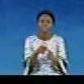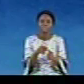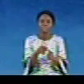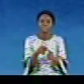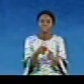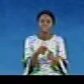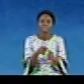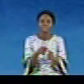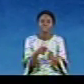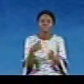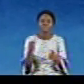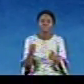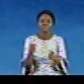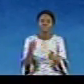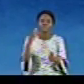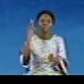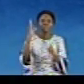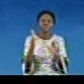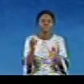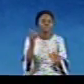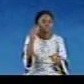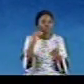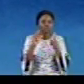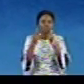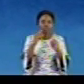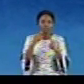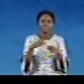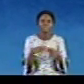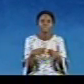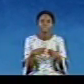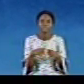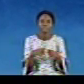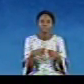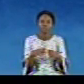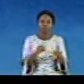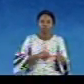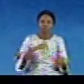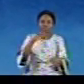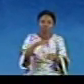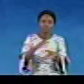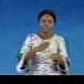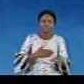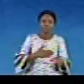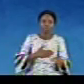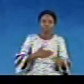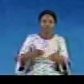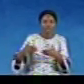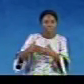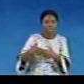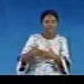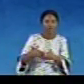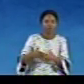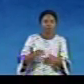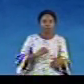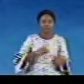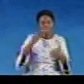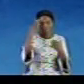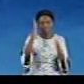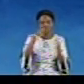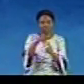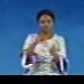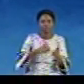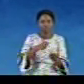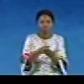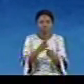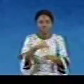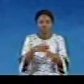talking about problems, and I tossed my back, I didn't know how I fell down on the ground. From there, I start the attack now come,